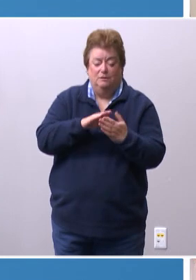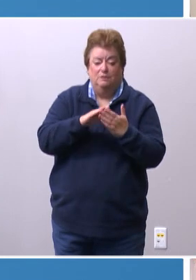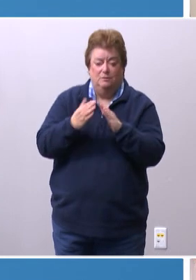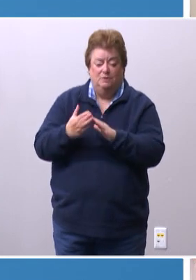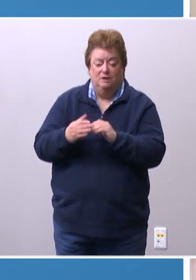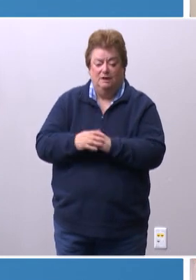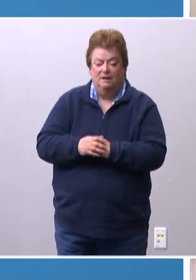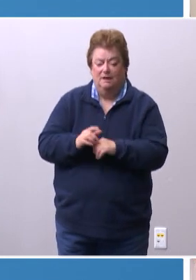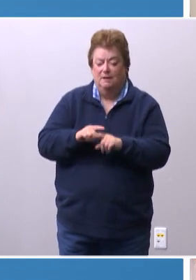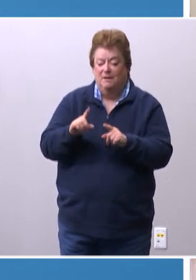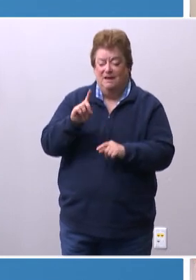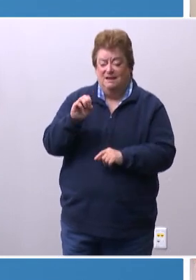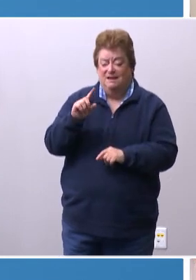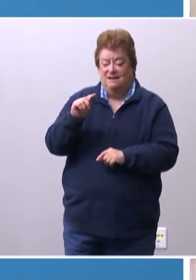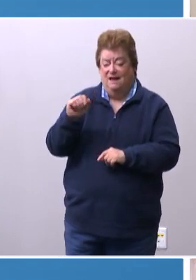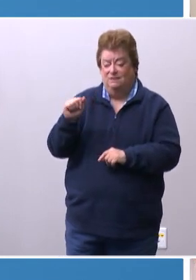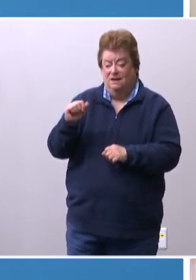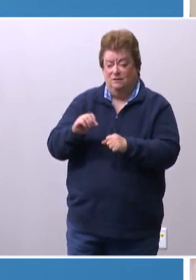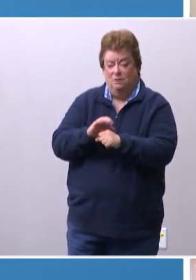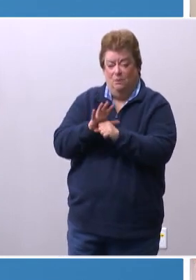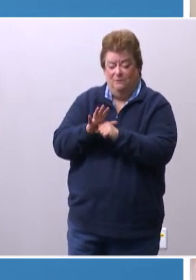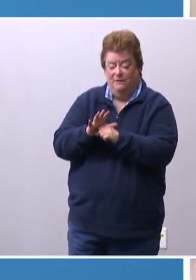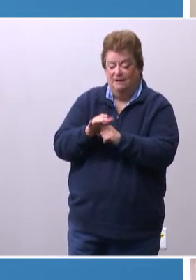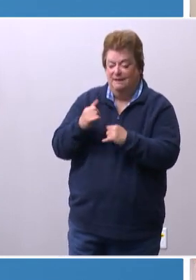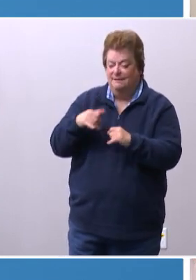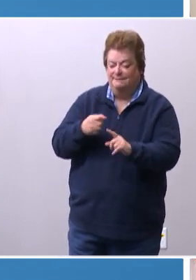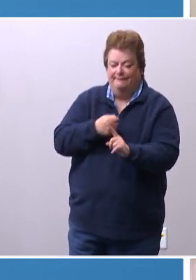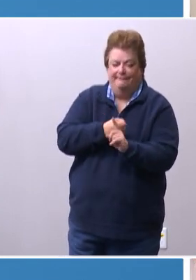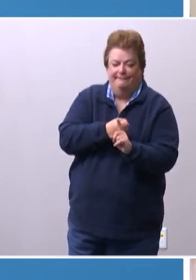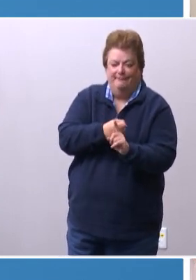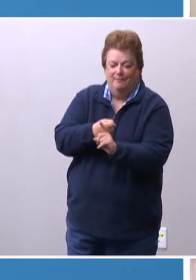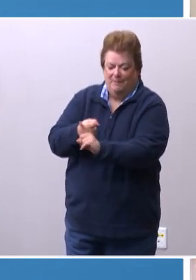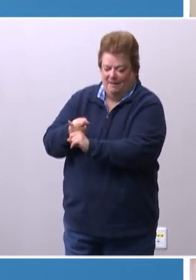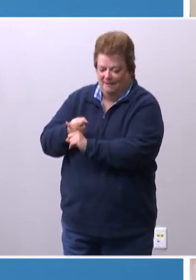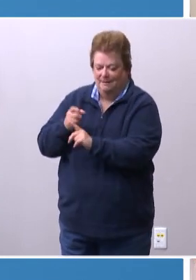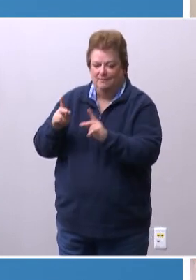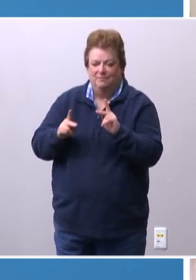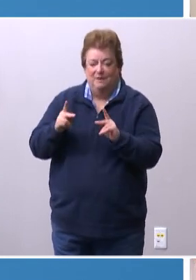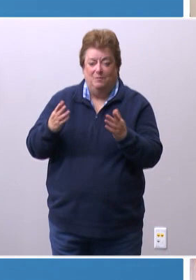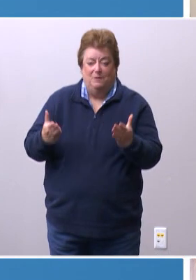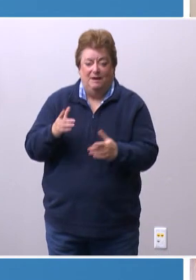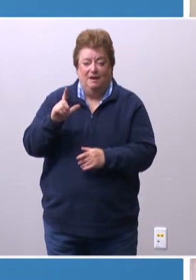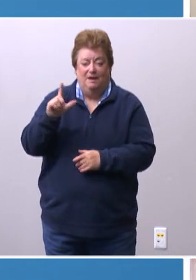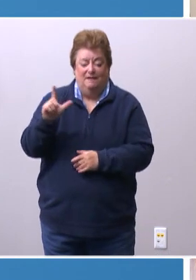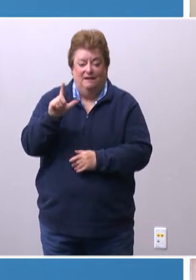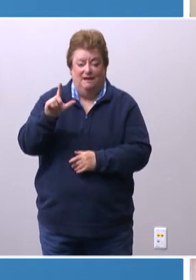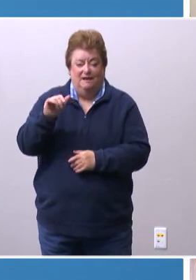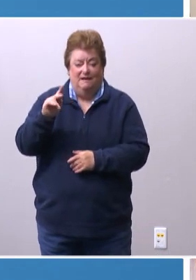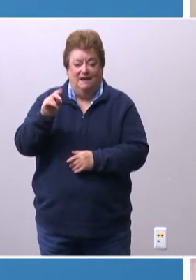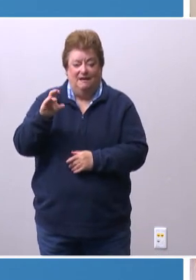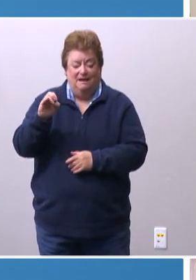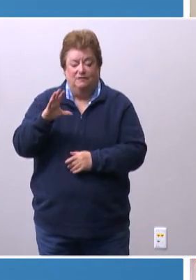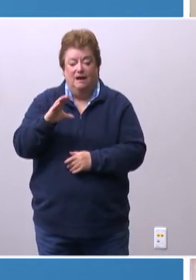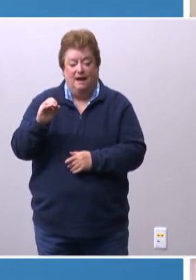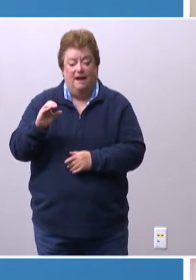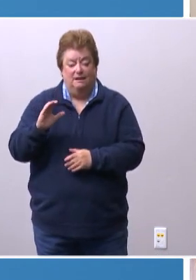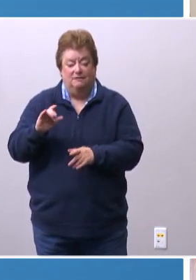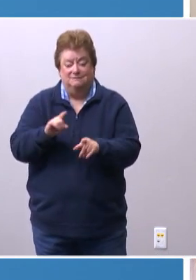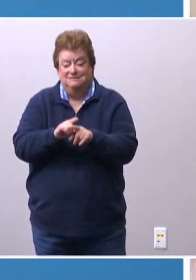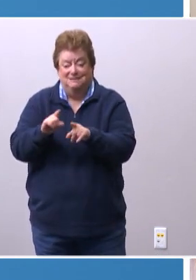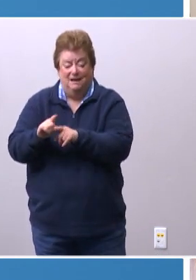However, the Delta variant continues to impact many people in Lancaster County as well as our hospital